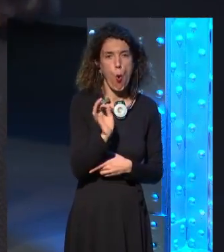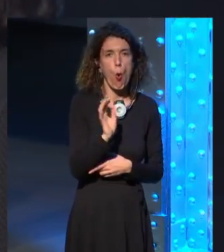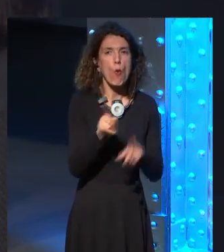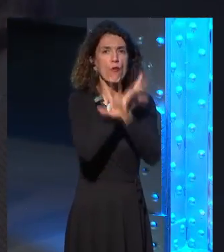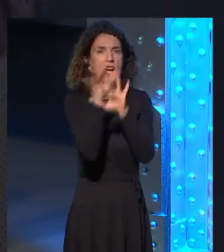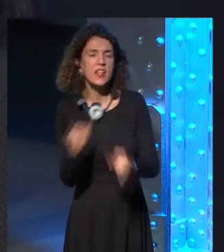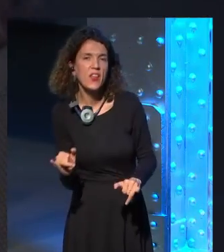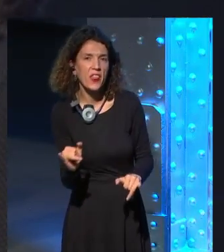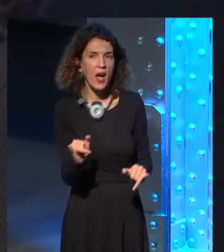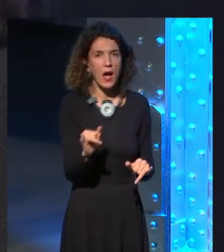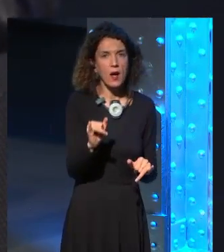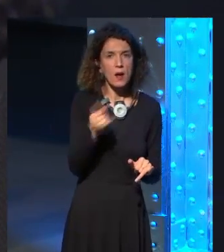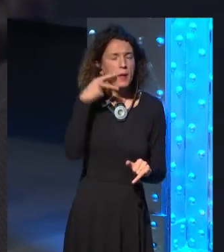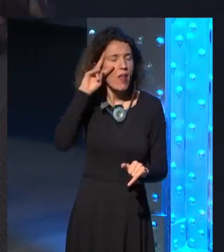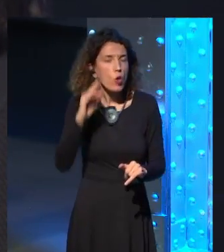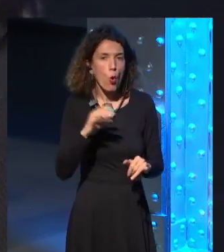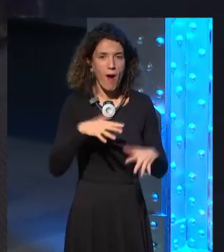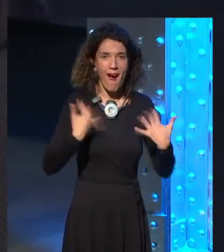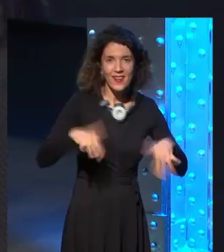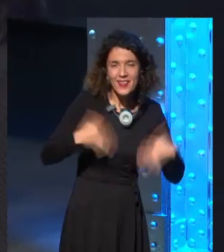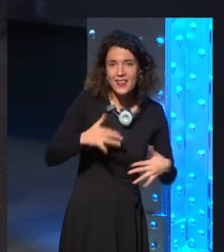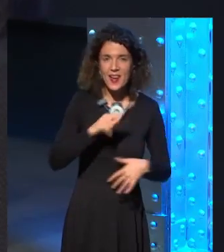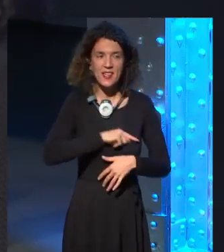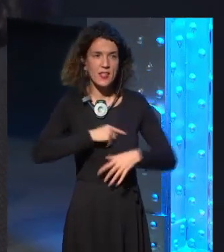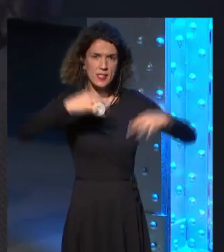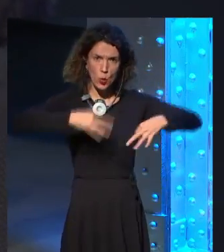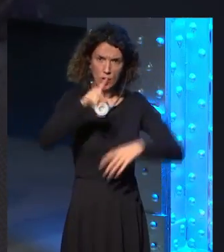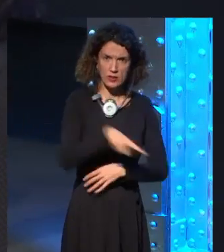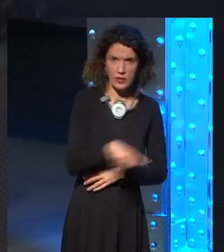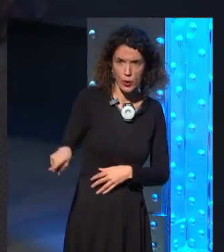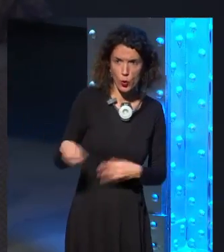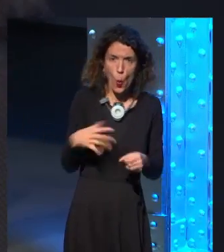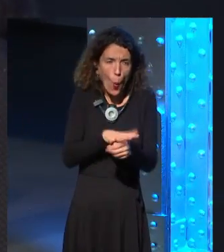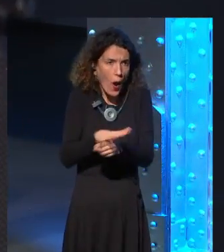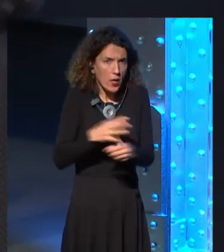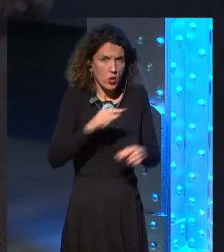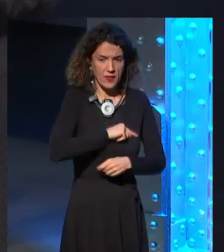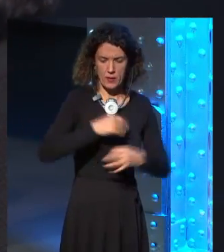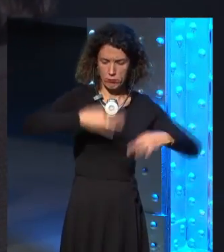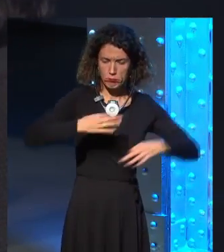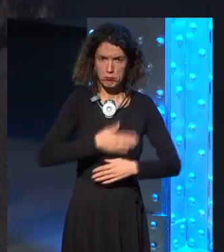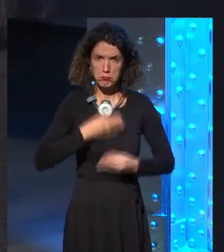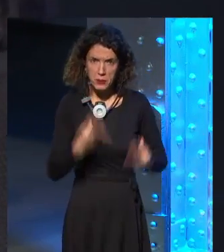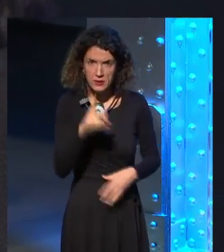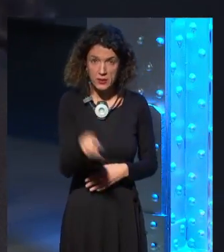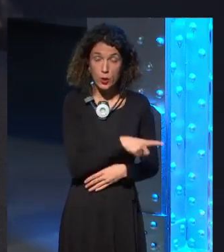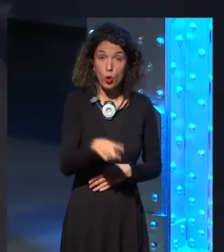joy, autonomy, freedom, if they feel safe in the neighborhoods. All these drivers of happiness, maybe, or